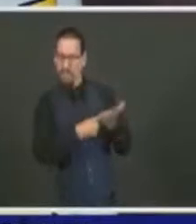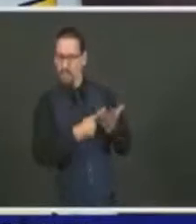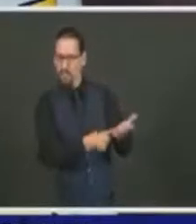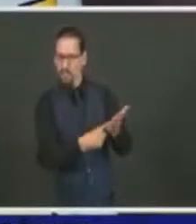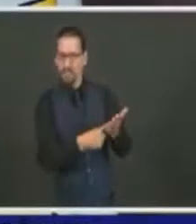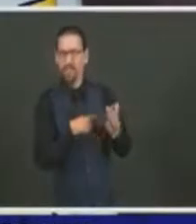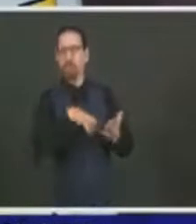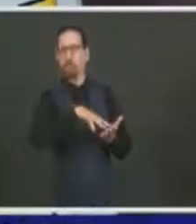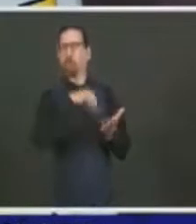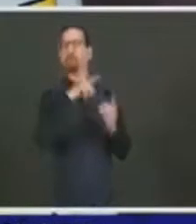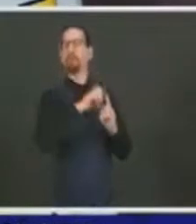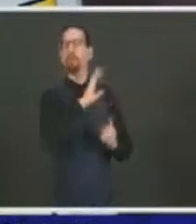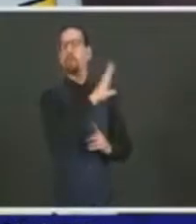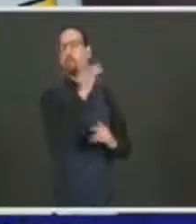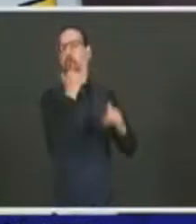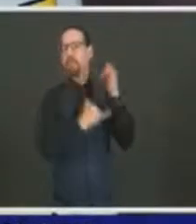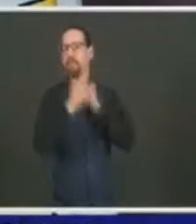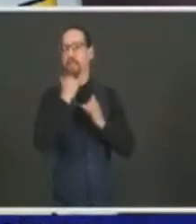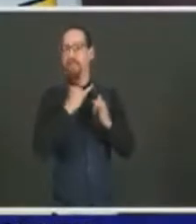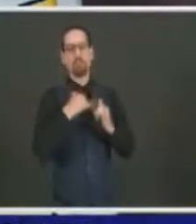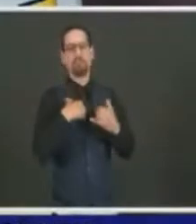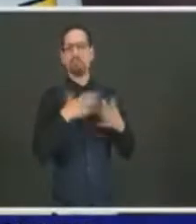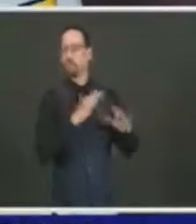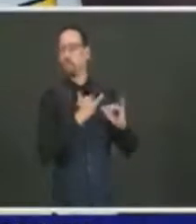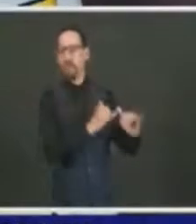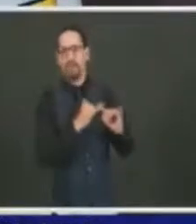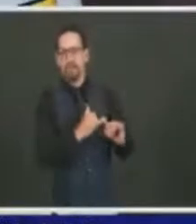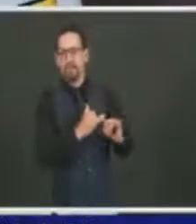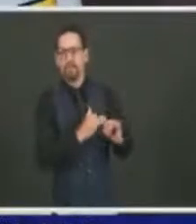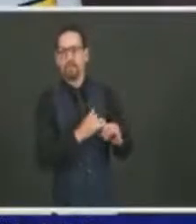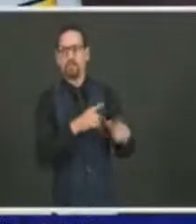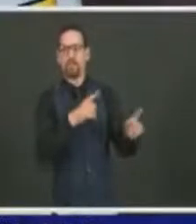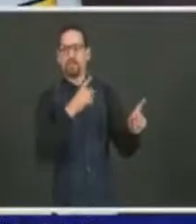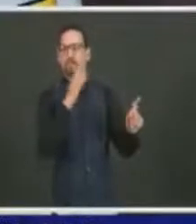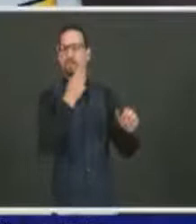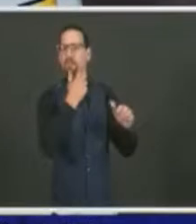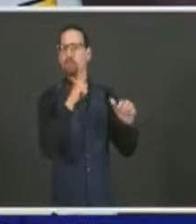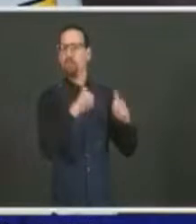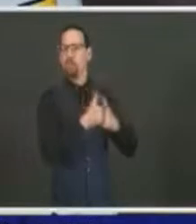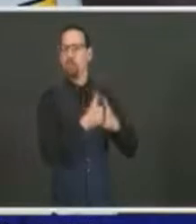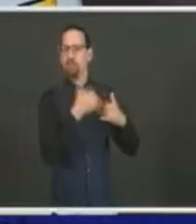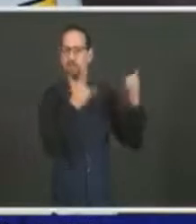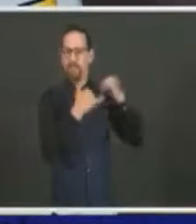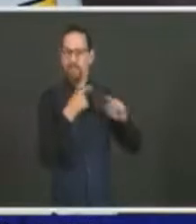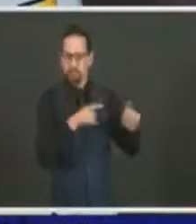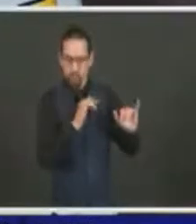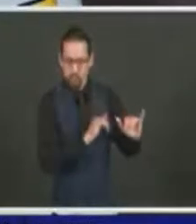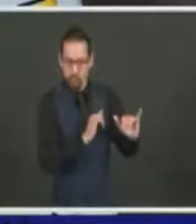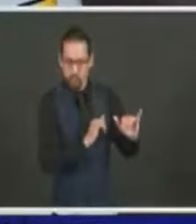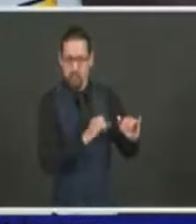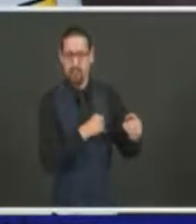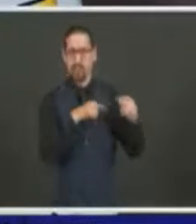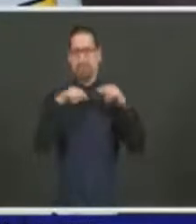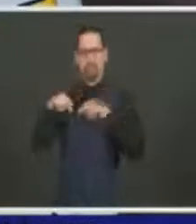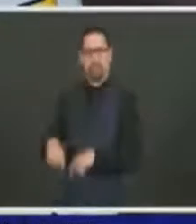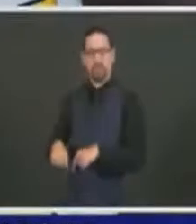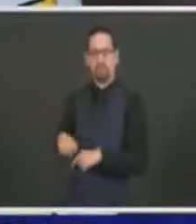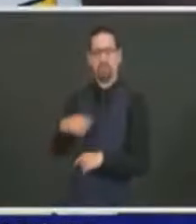learn from this tough experience of other places, and let's get it right here. So 4th of July is